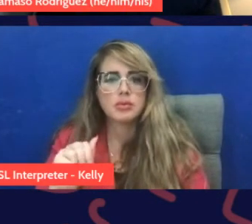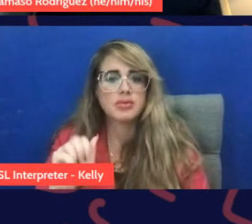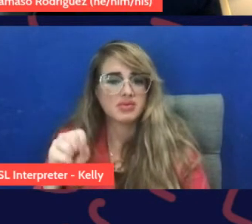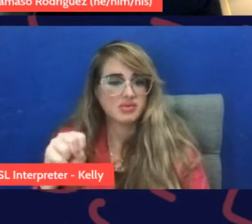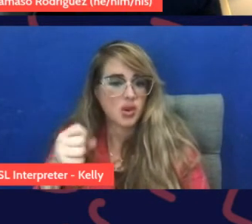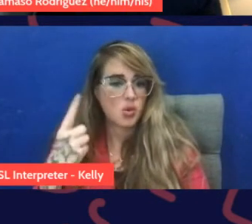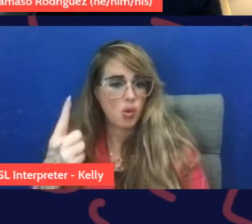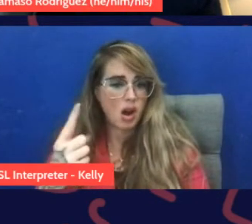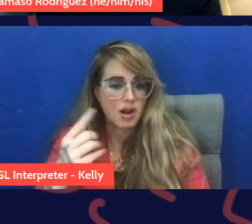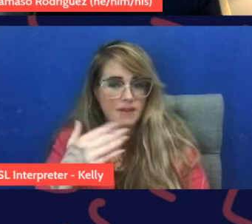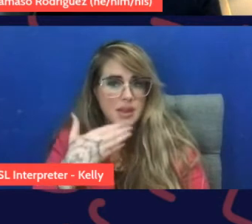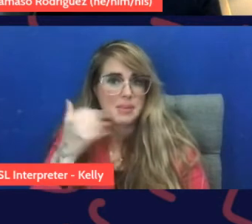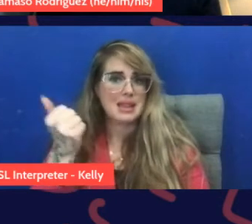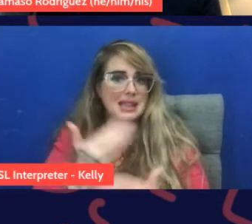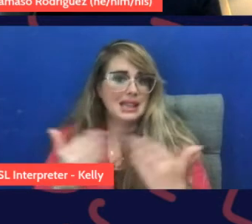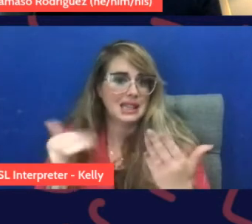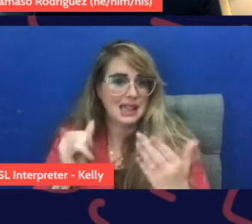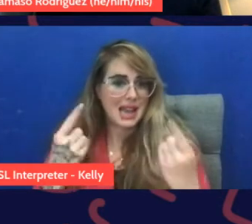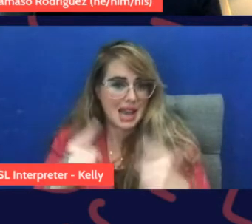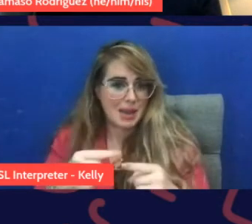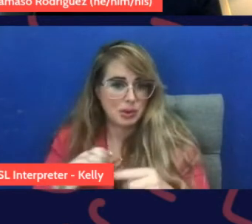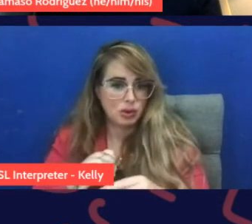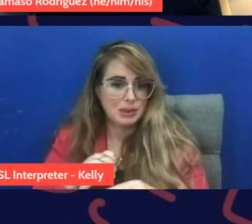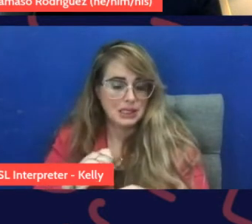One of the best things that happened to me